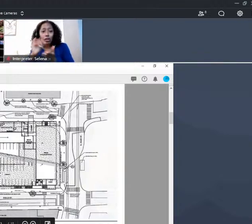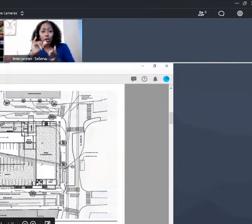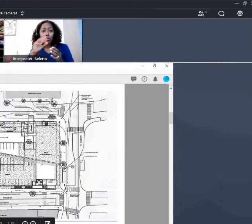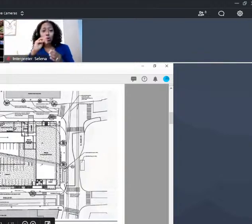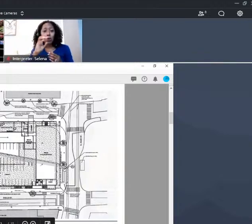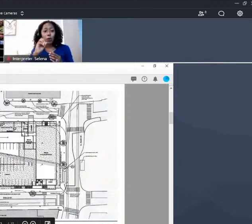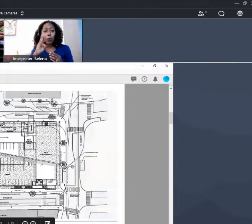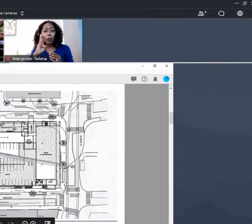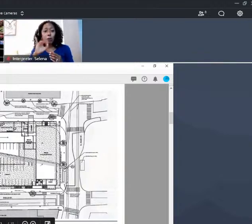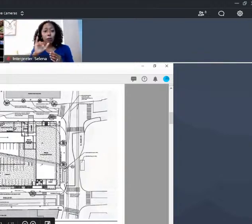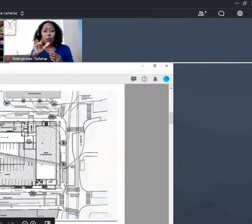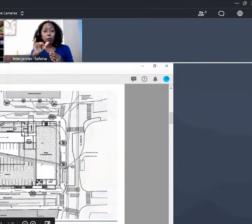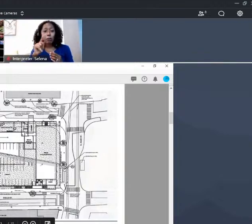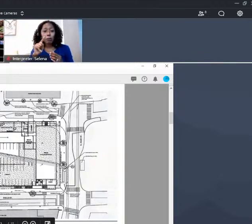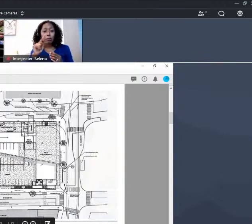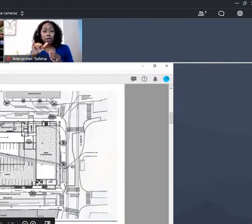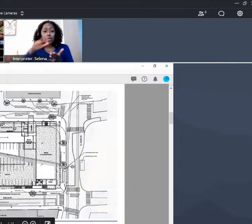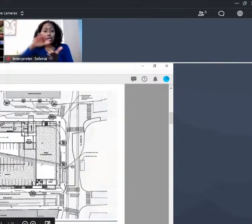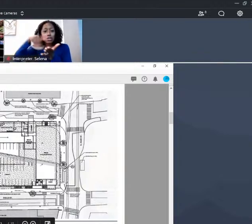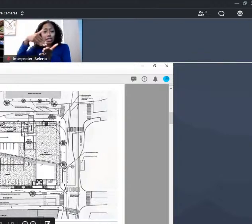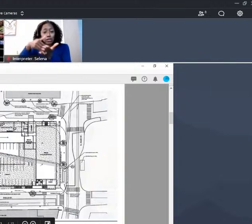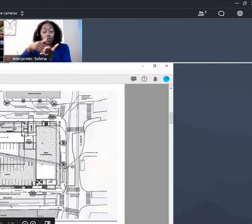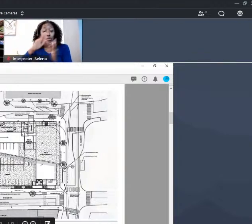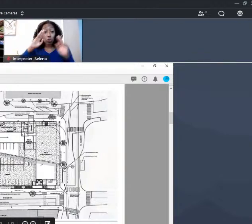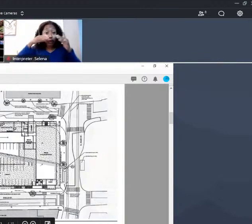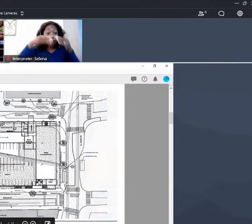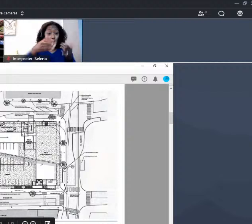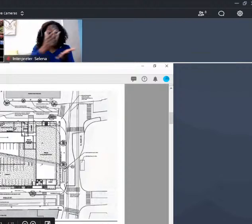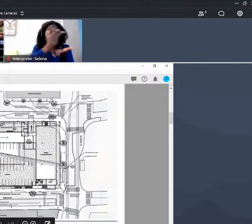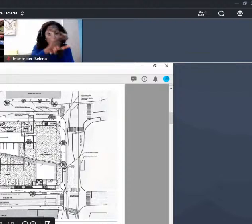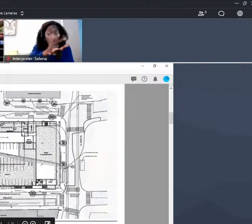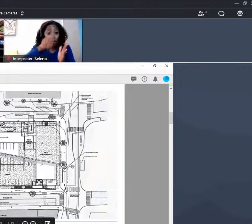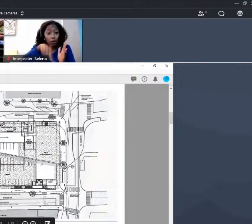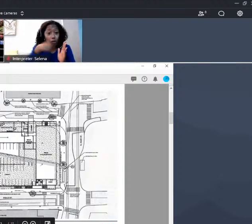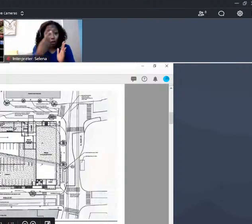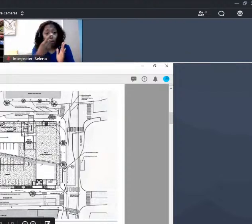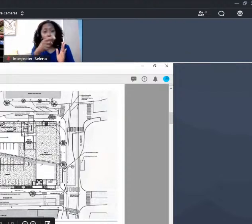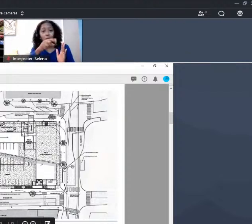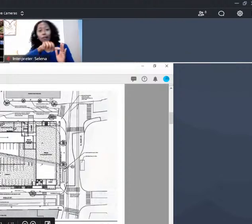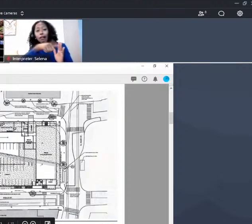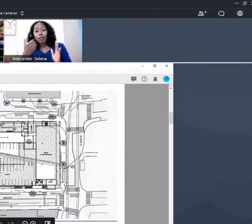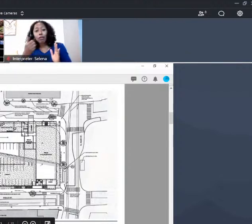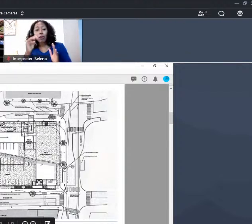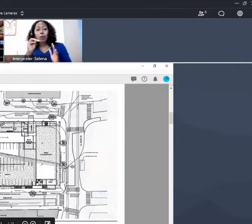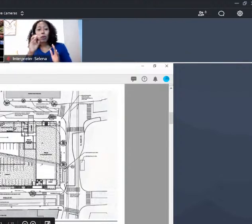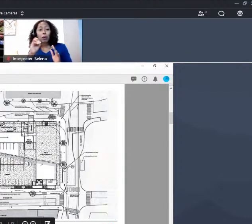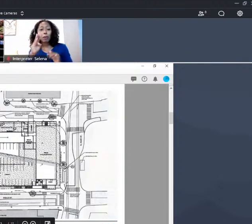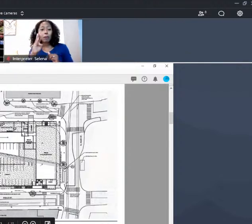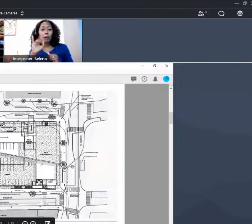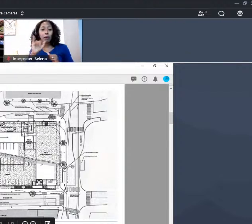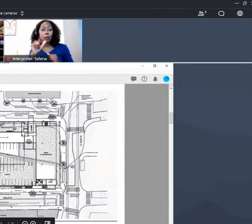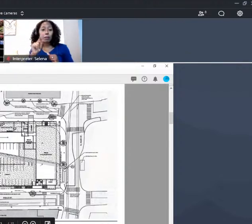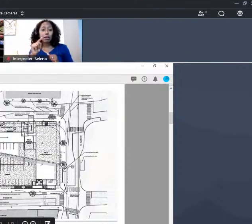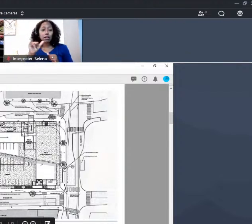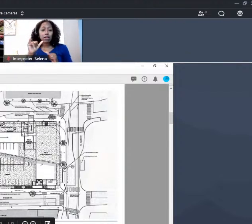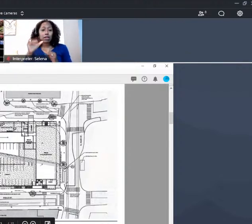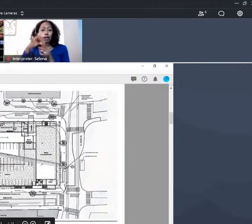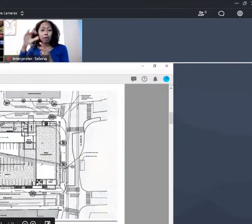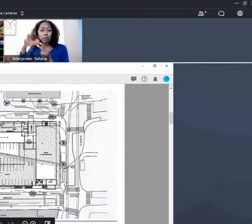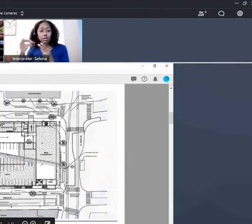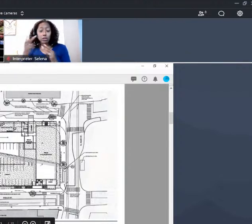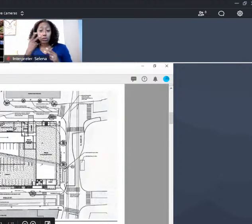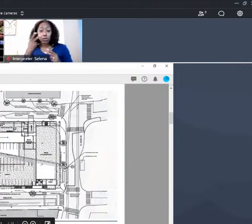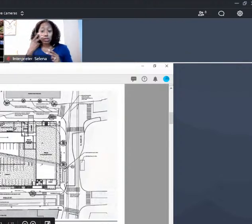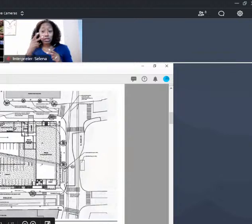want to focus on not just parking, but also all of the mobility options that people have. So you'll see the 8,500 square